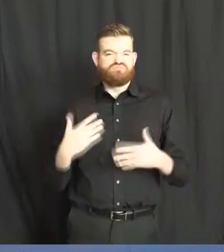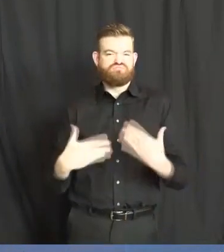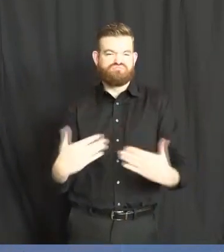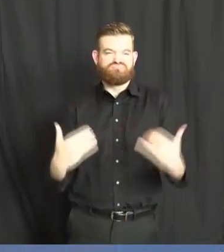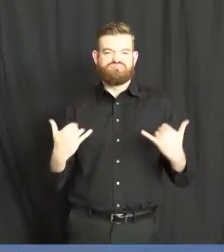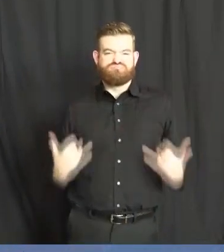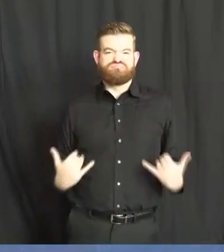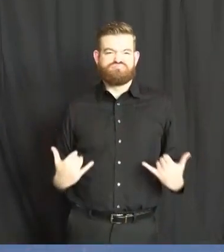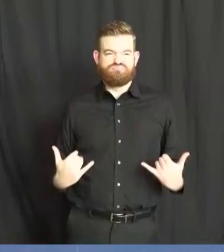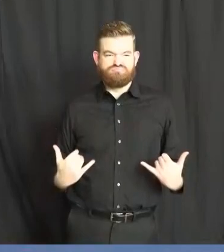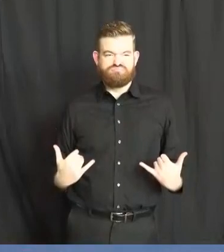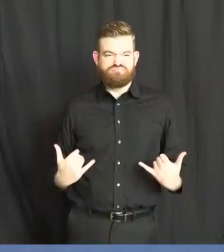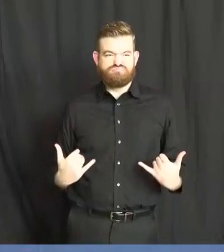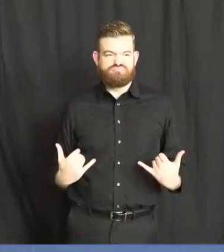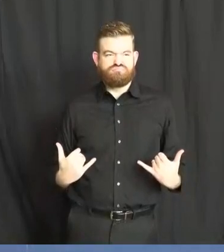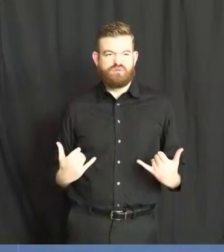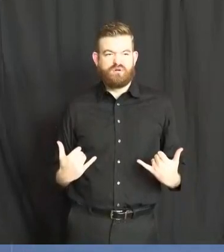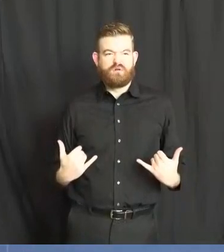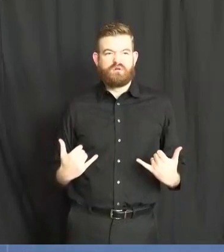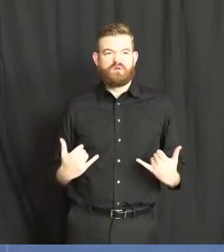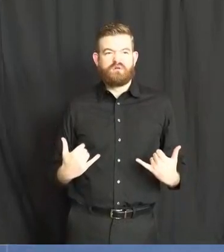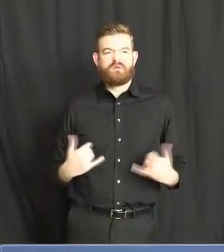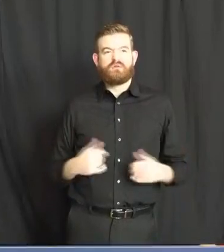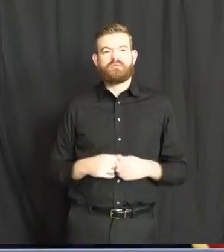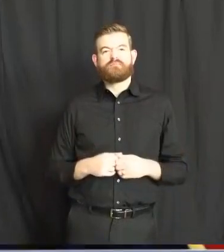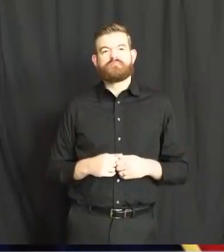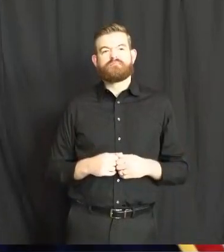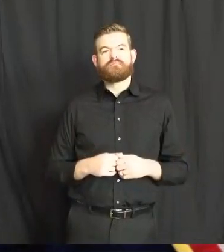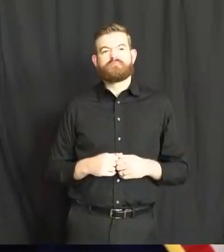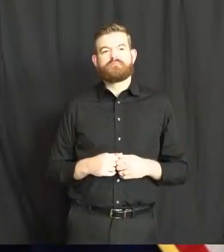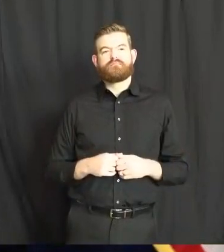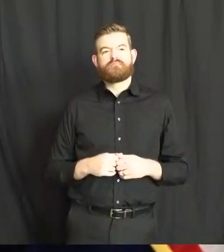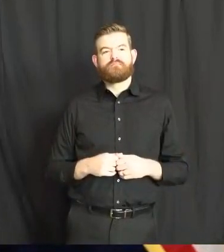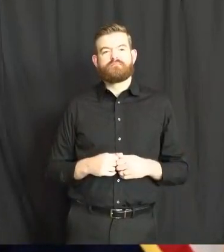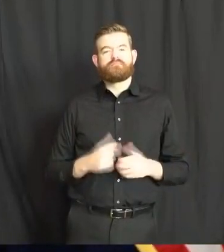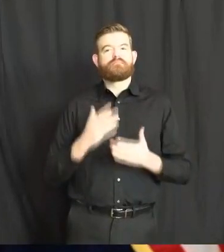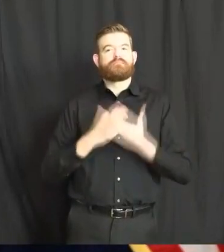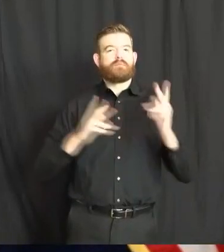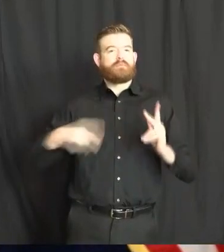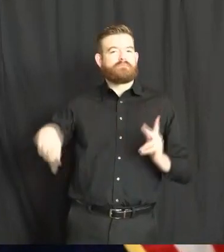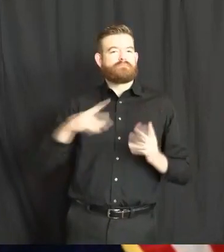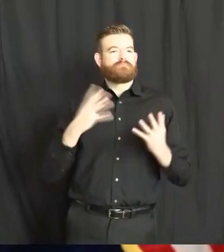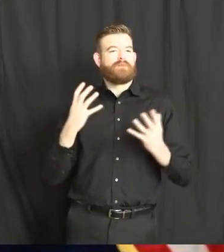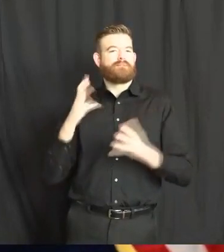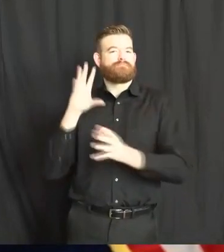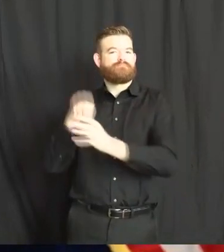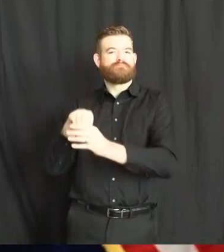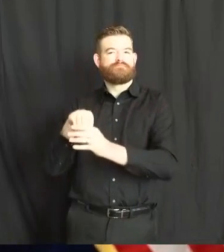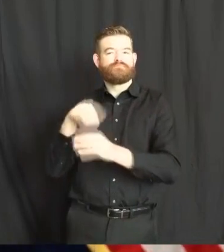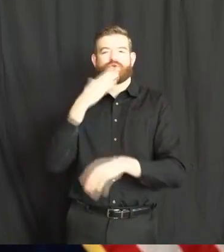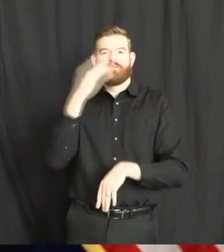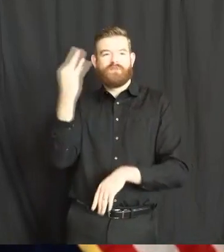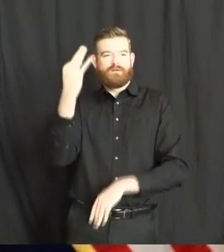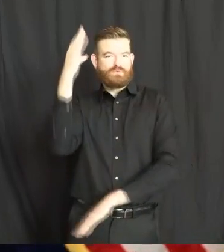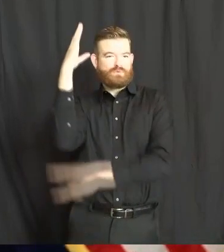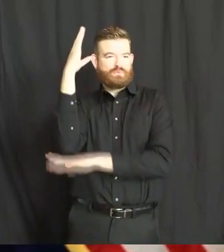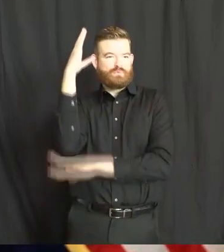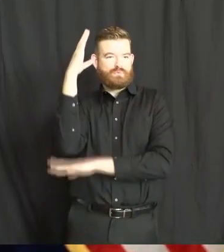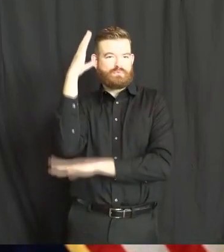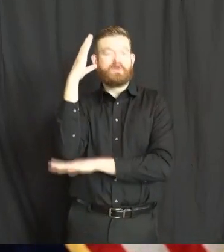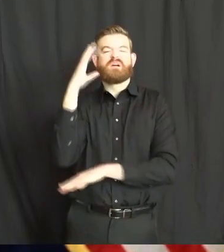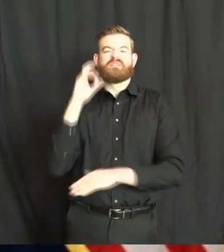who are going to be observing Good Friday beginning, in particular, at noon. Honored to be joined by the woman to my right who needs no introduction,